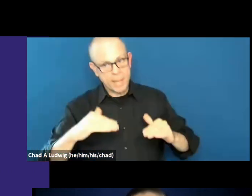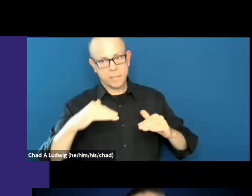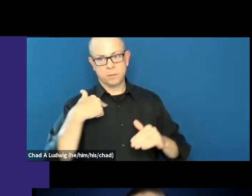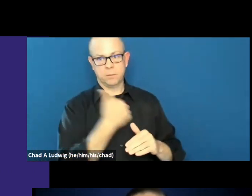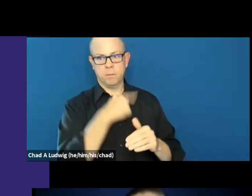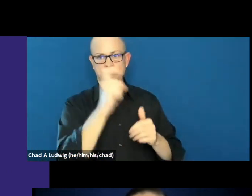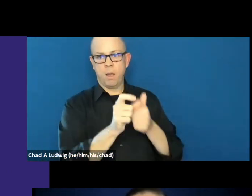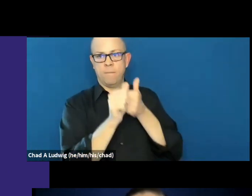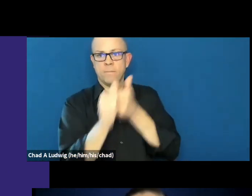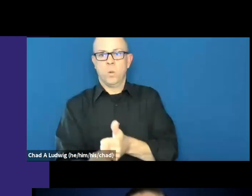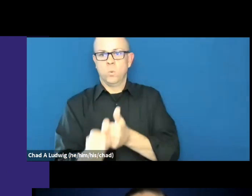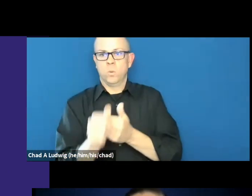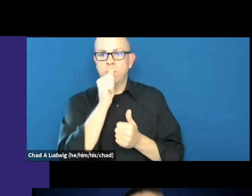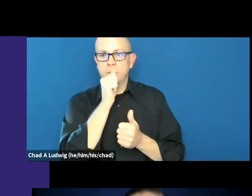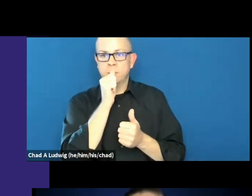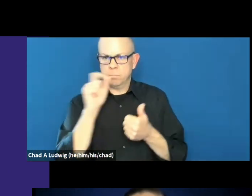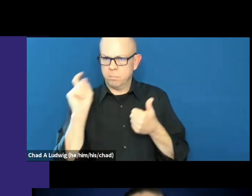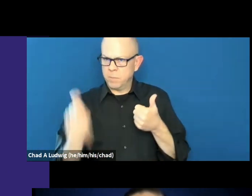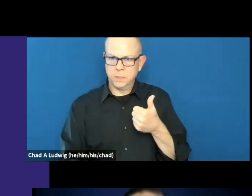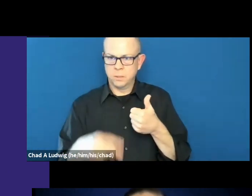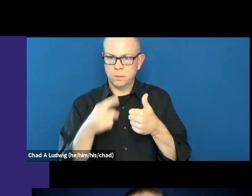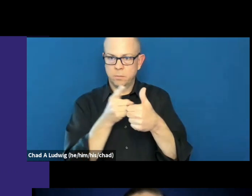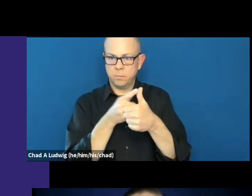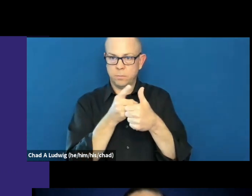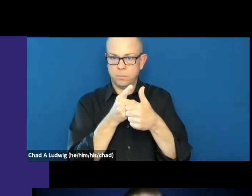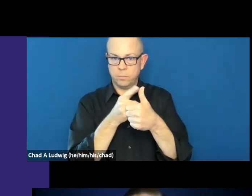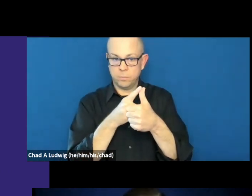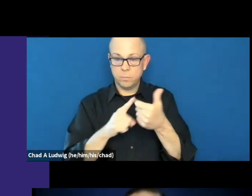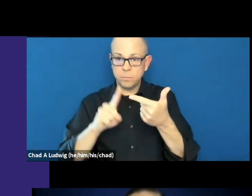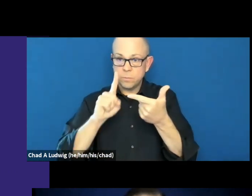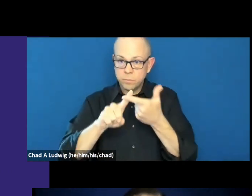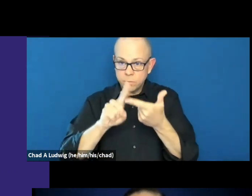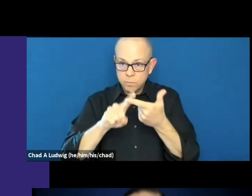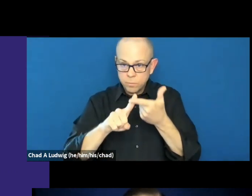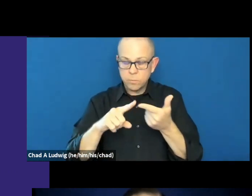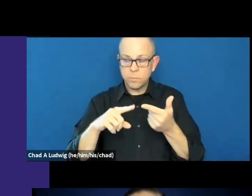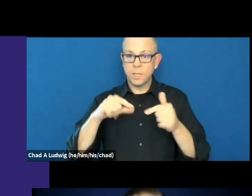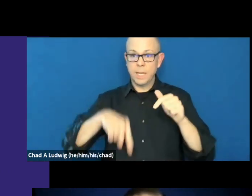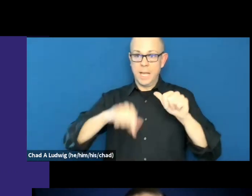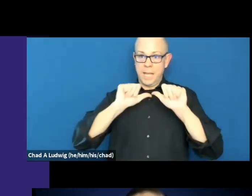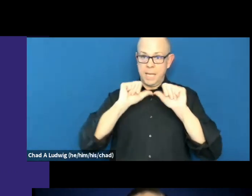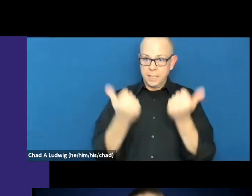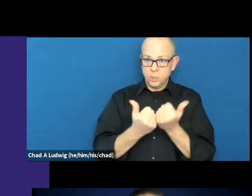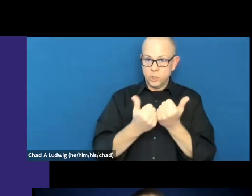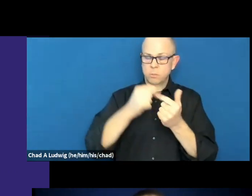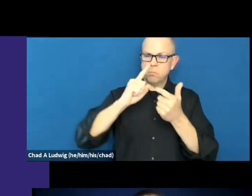And their expectation is that we follow confidentiality very strictly,